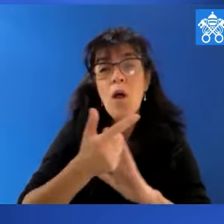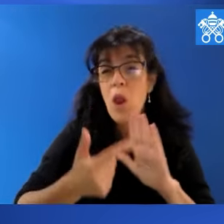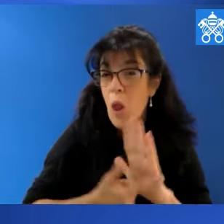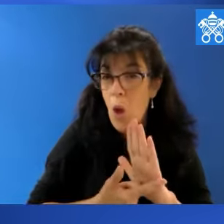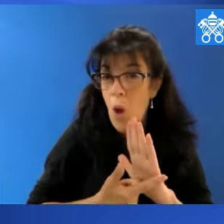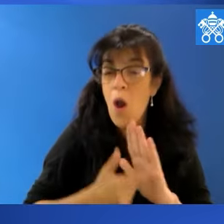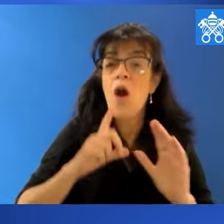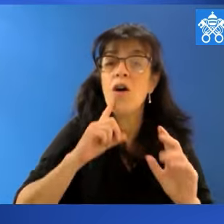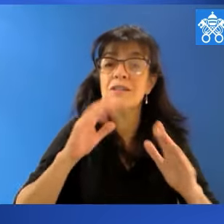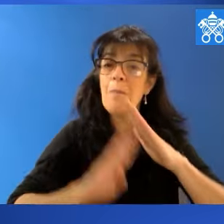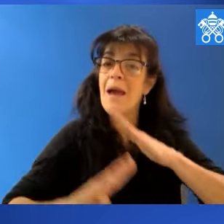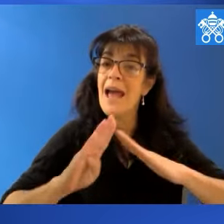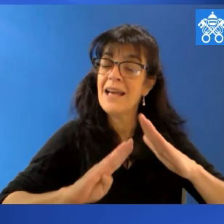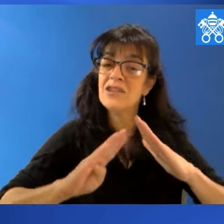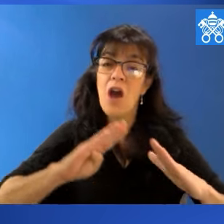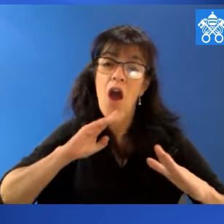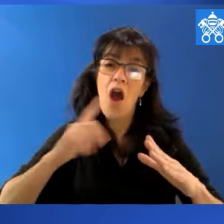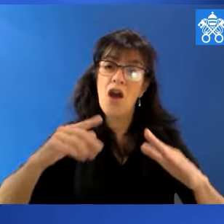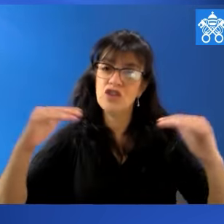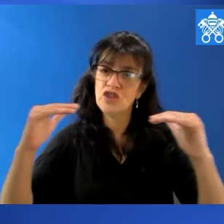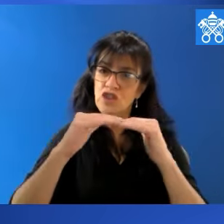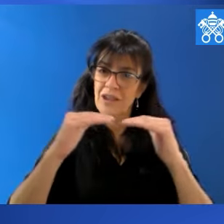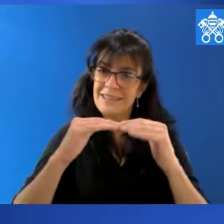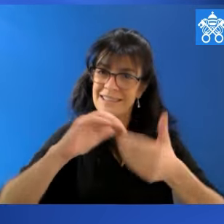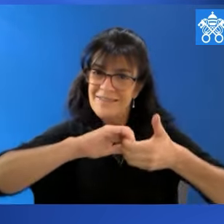justice, fraternity, and solidarity.